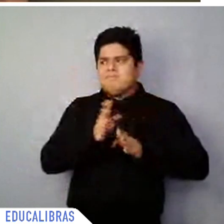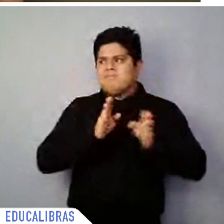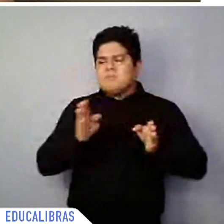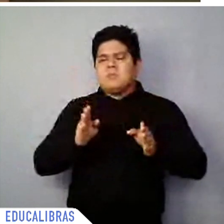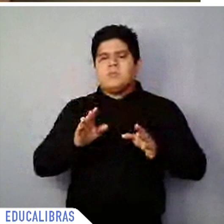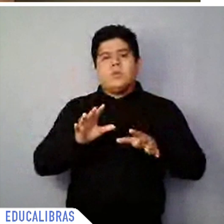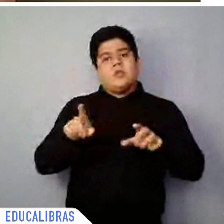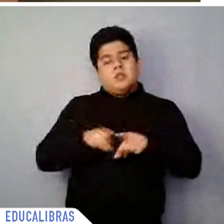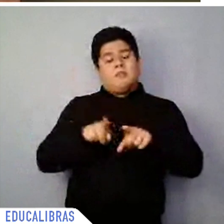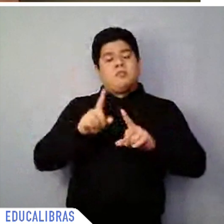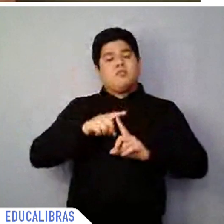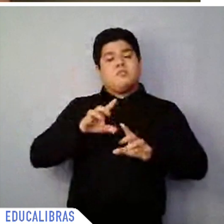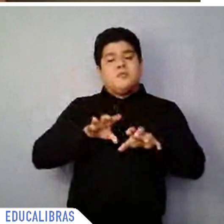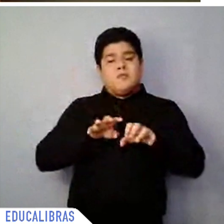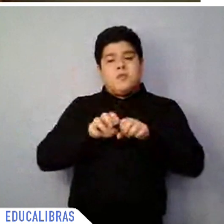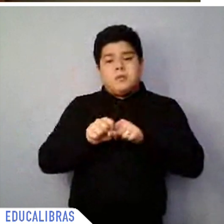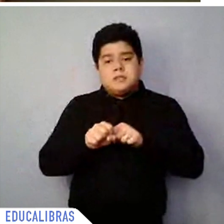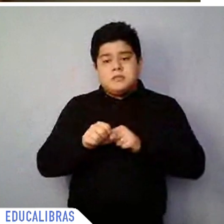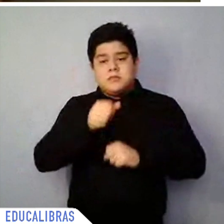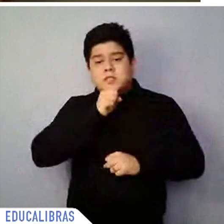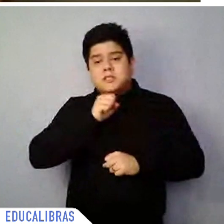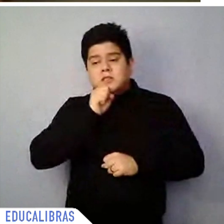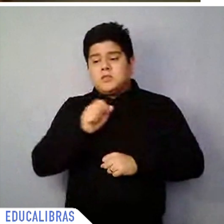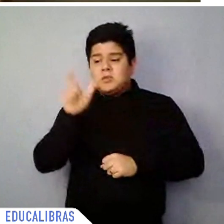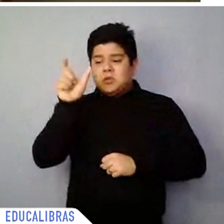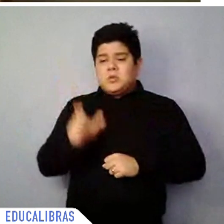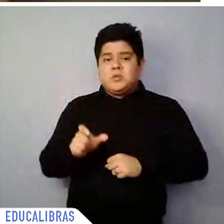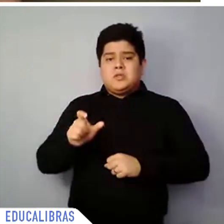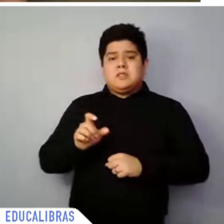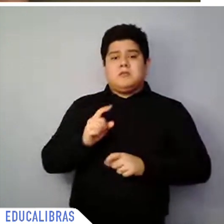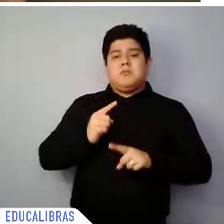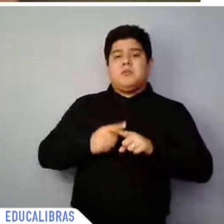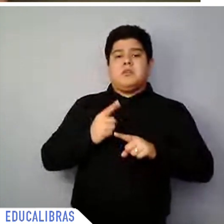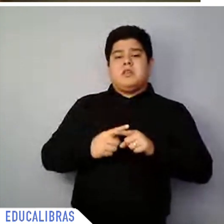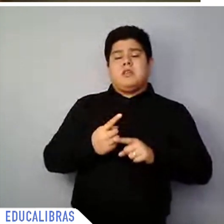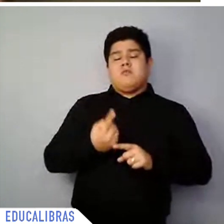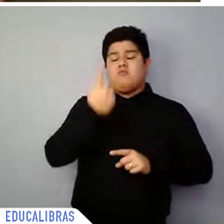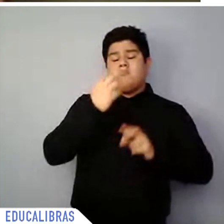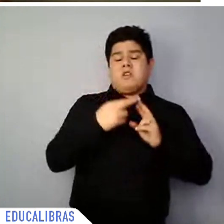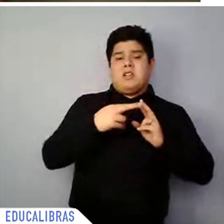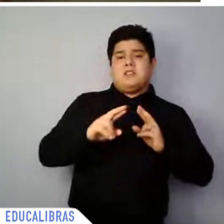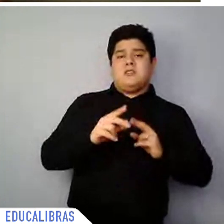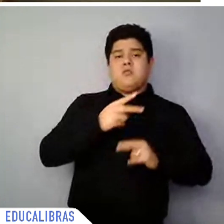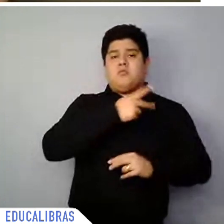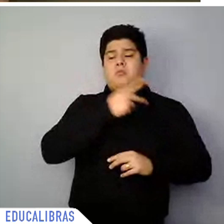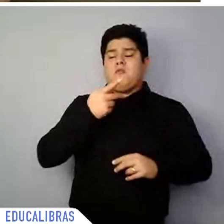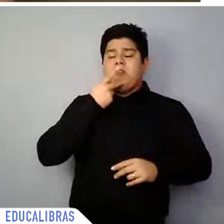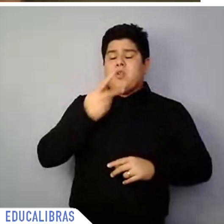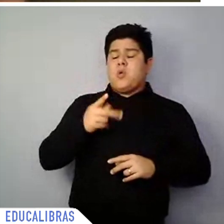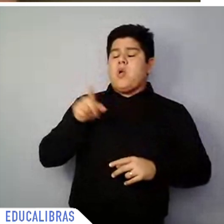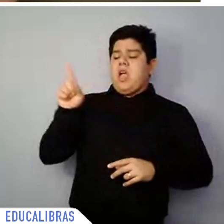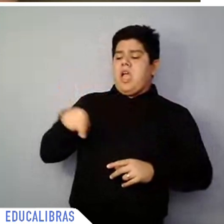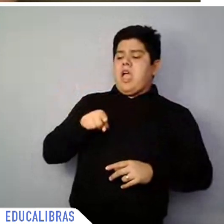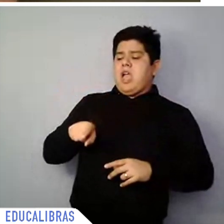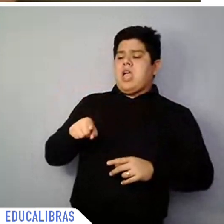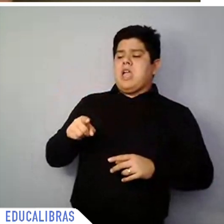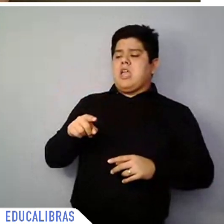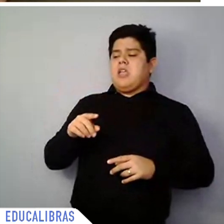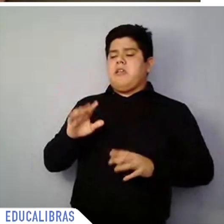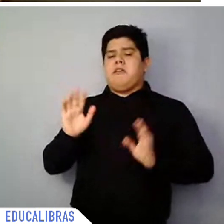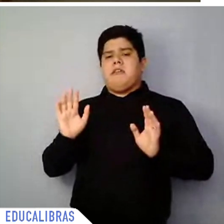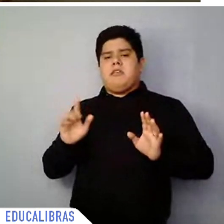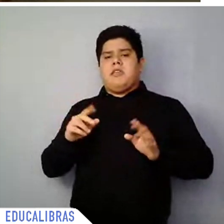search, starting from the basic health units